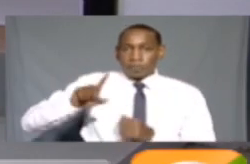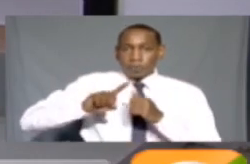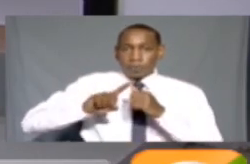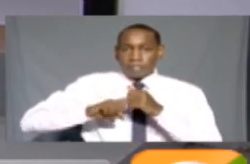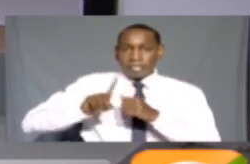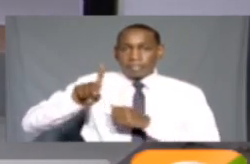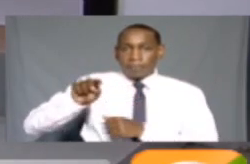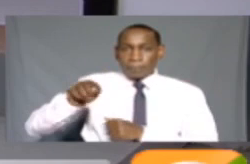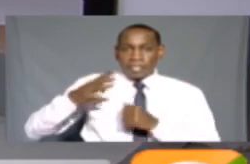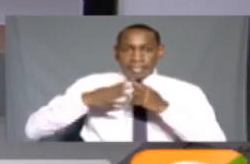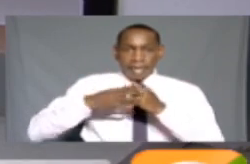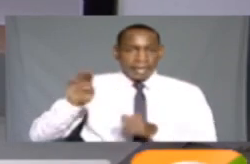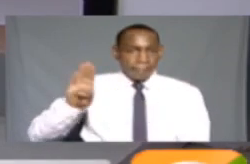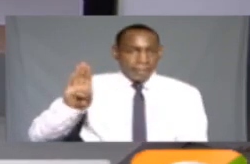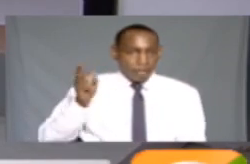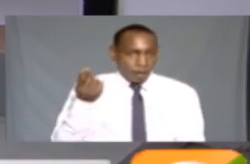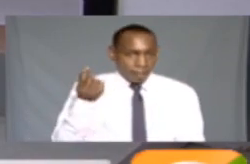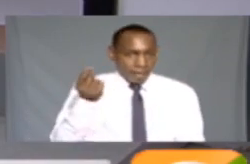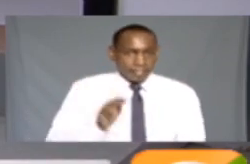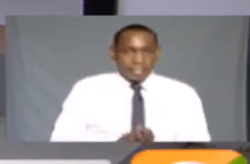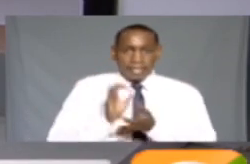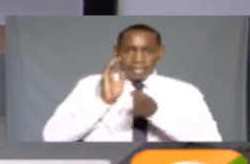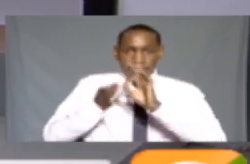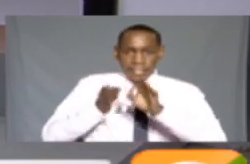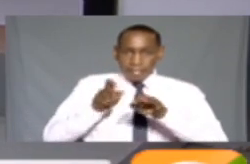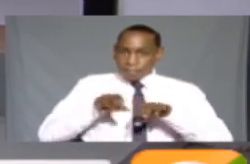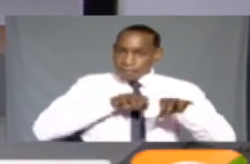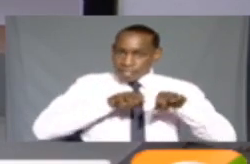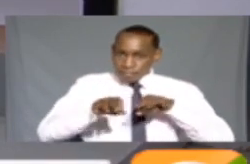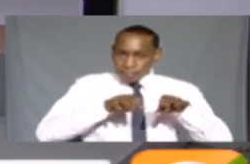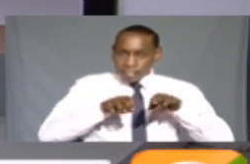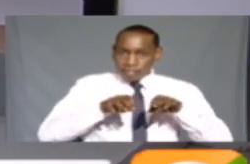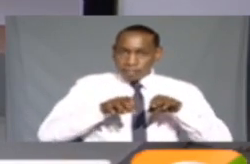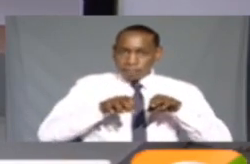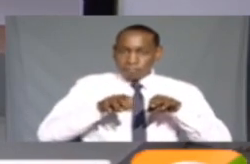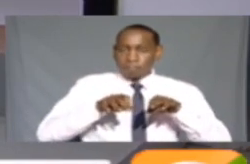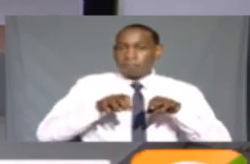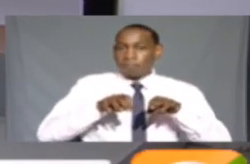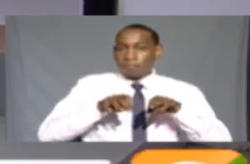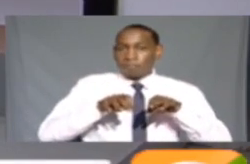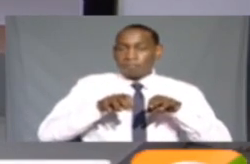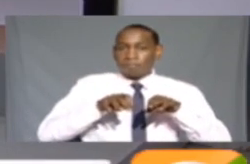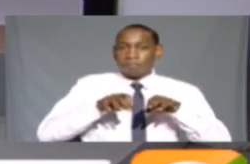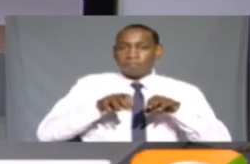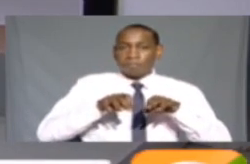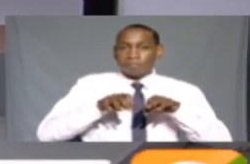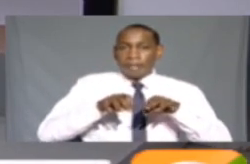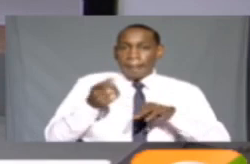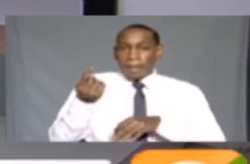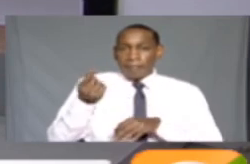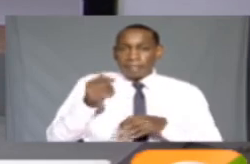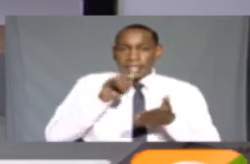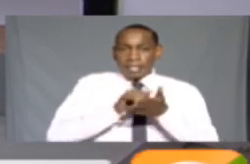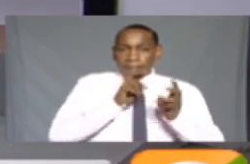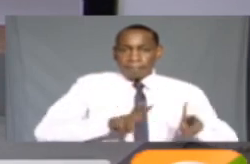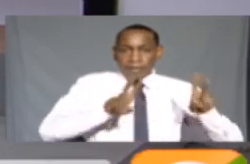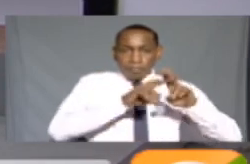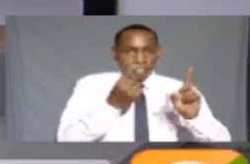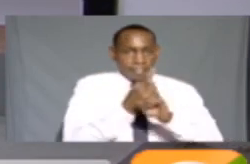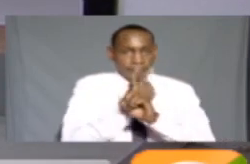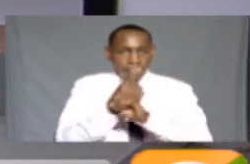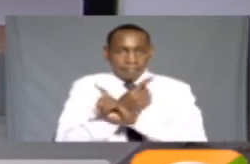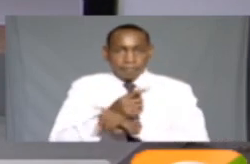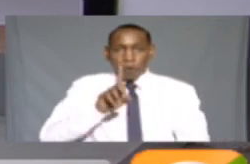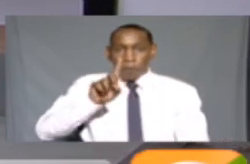261.9 billion. If you break it down to just those constituent currencies, the values there, of